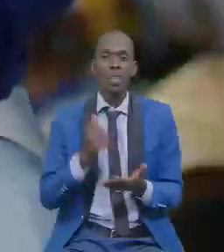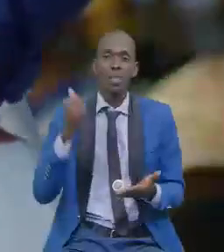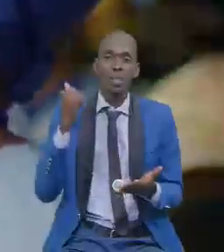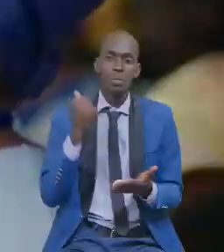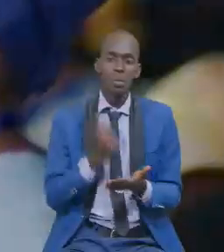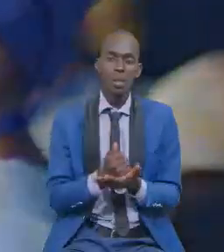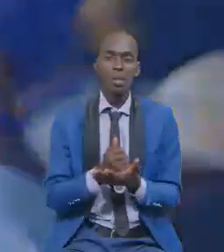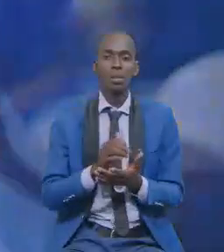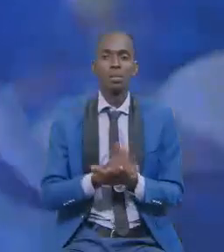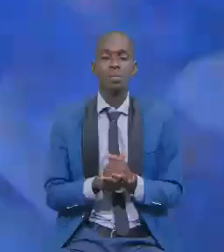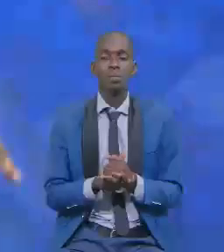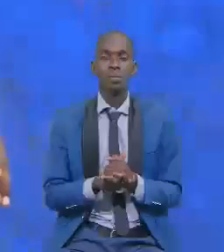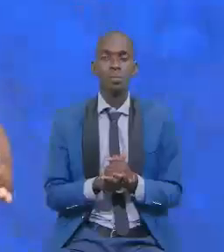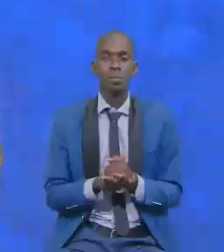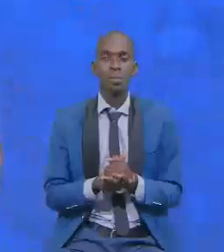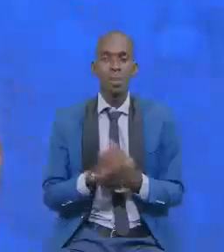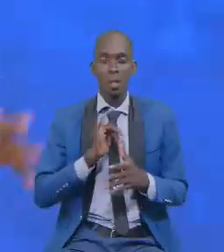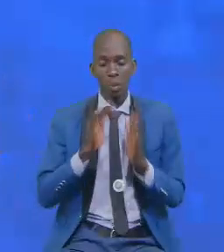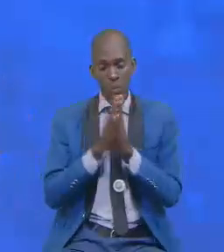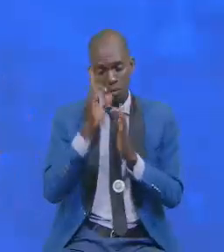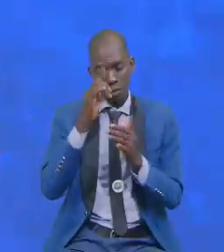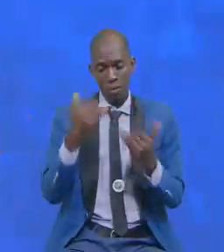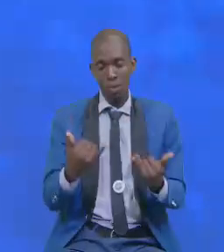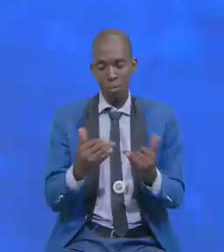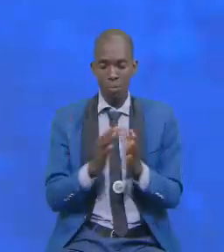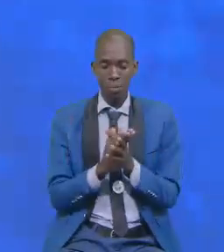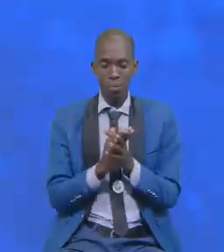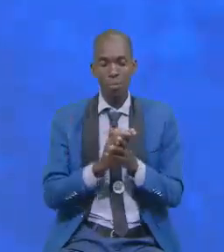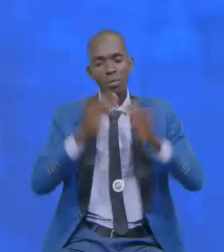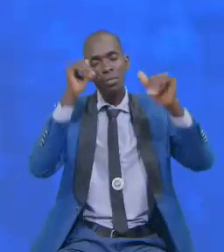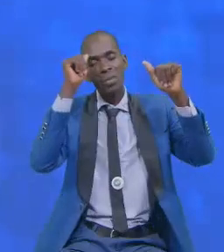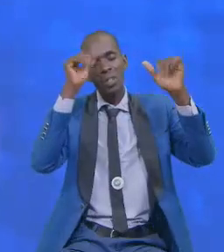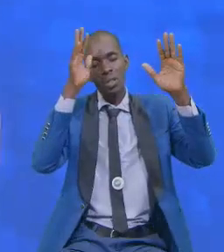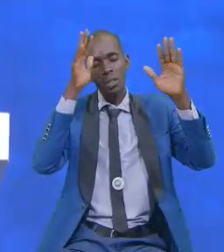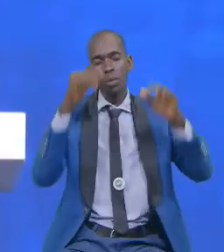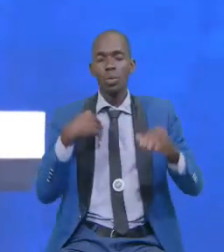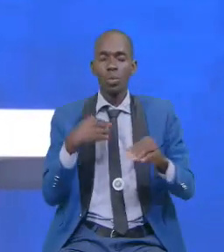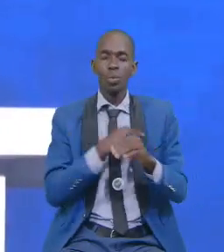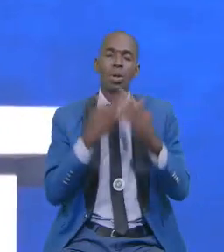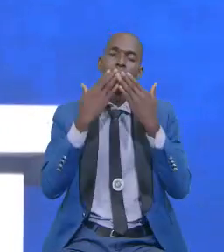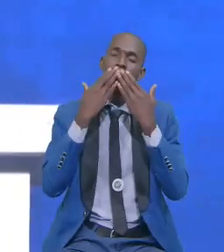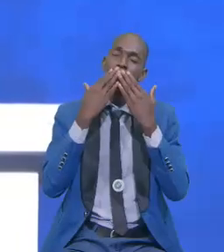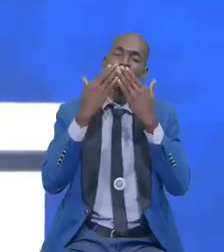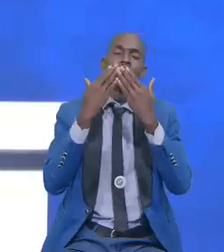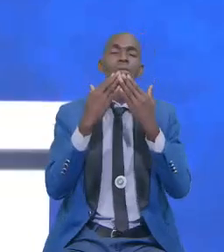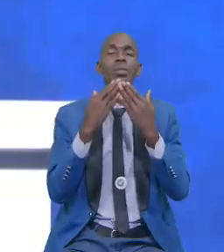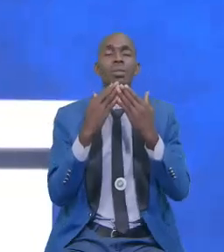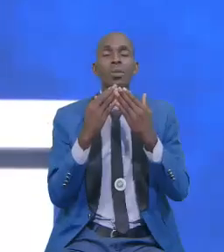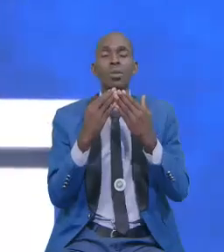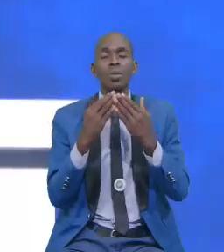Amen. I pray for you now. Father, we thank you for the